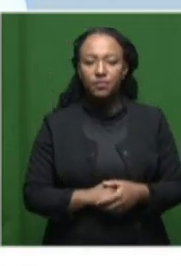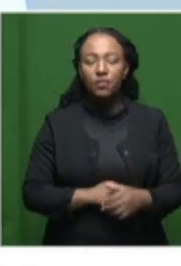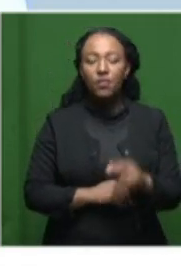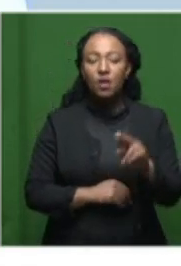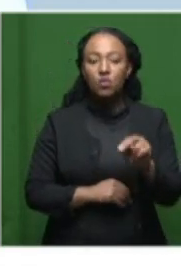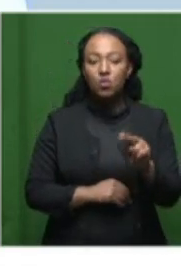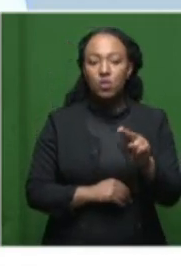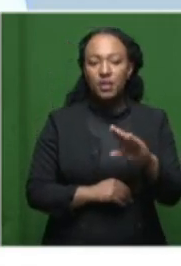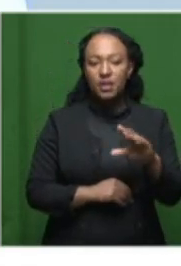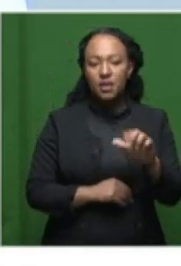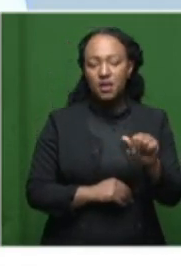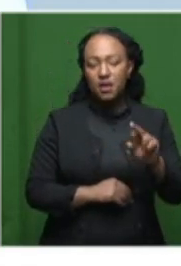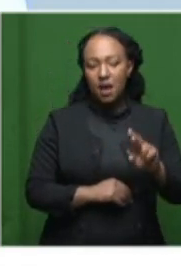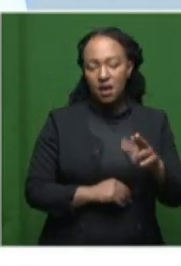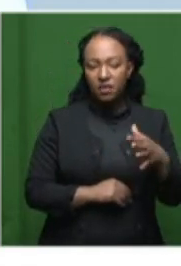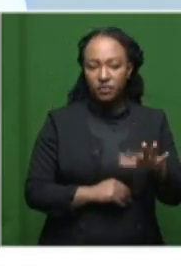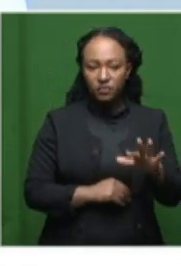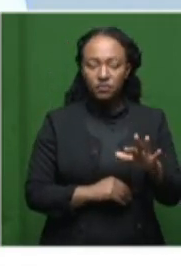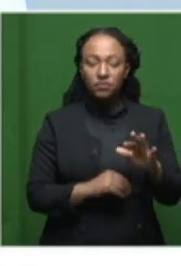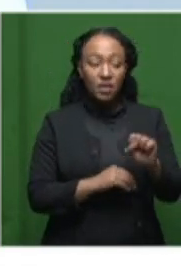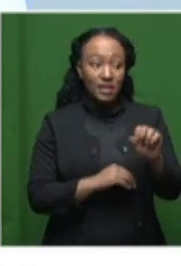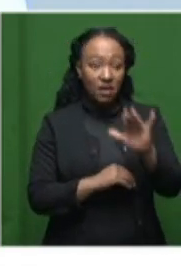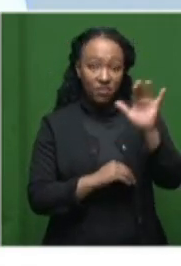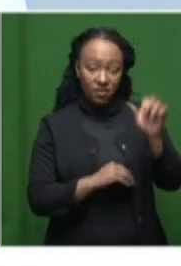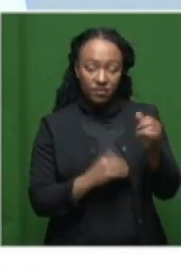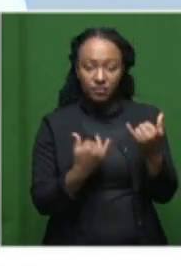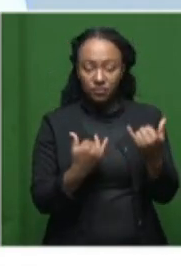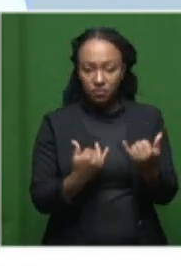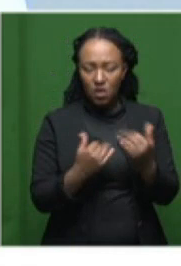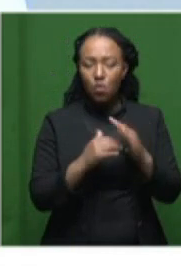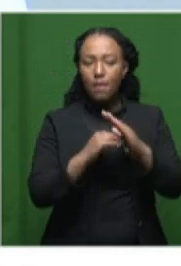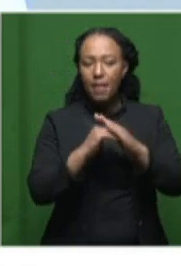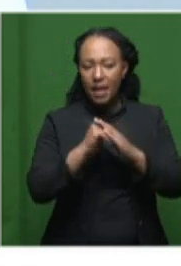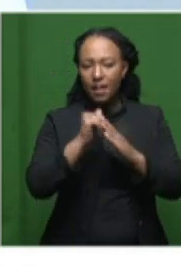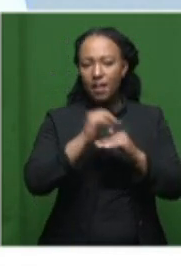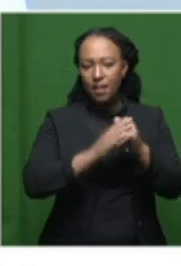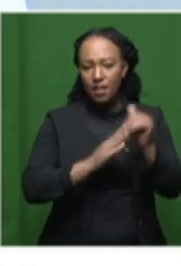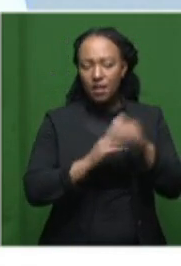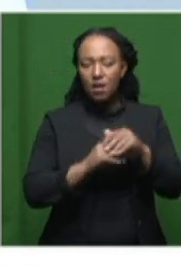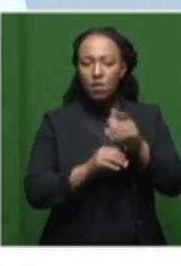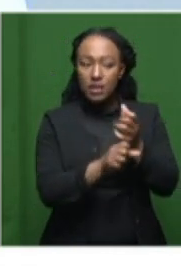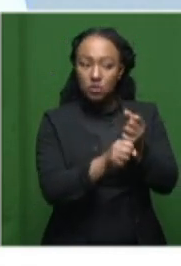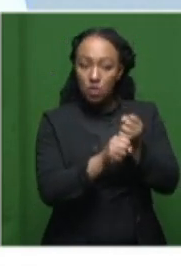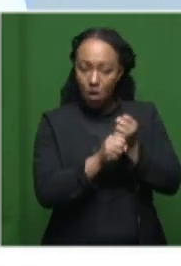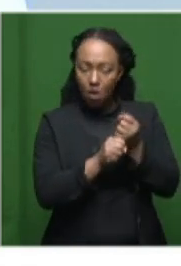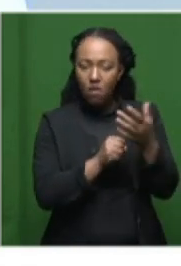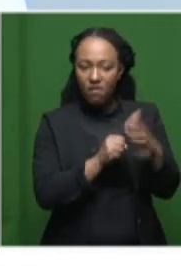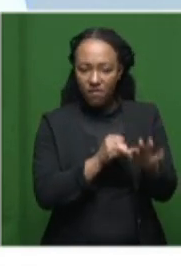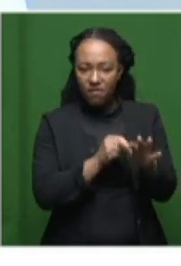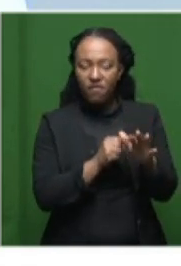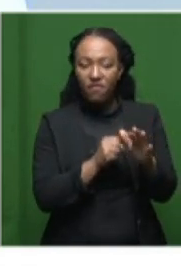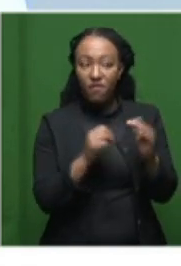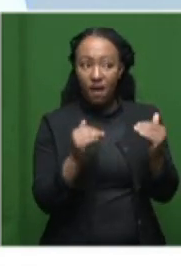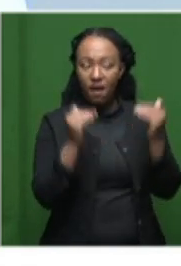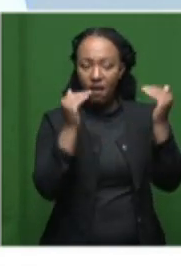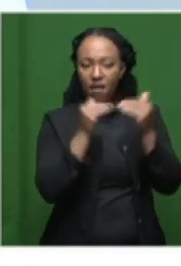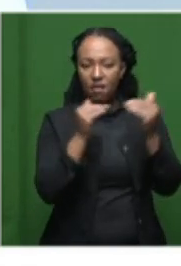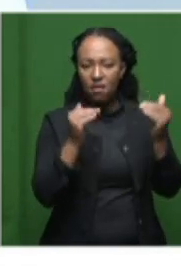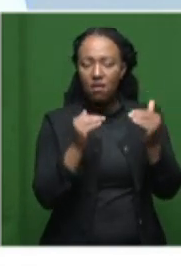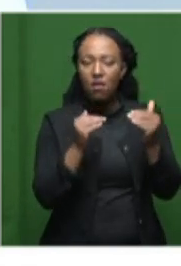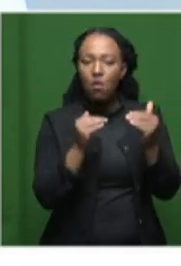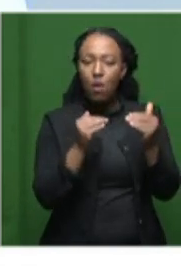in South Africa are built in such a manner that we're able to store the high-level radioactive waste within our